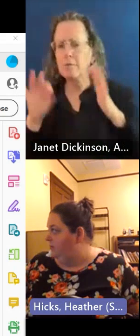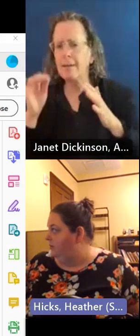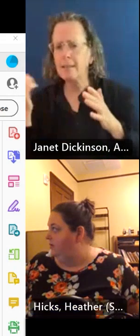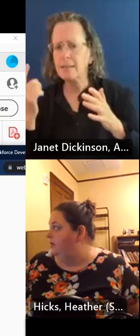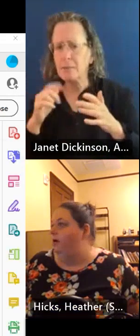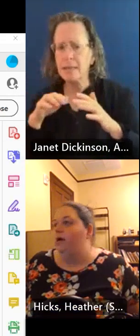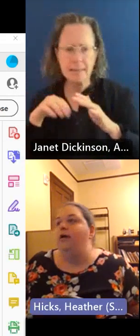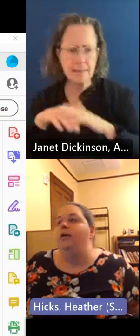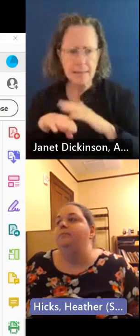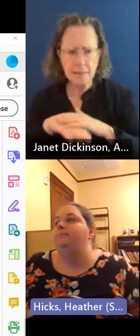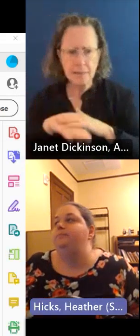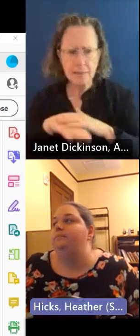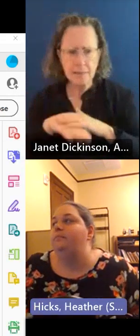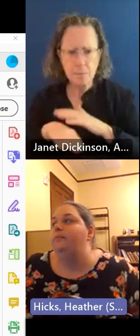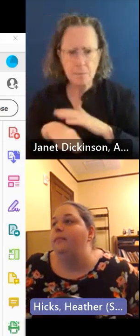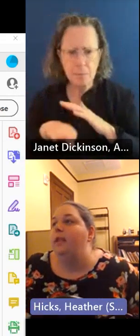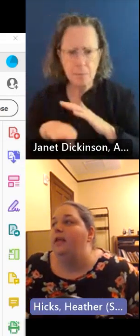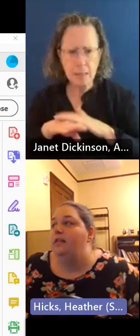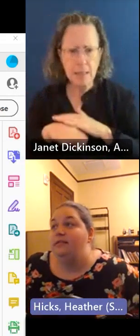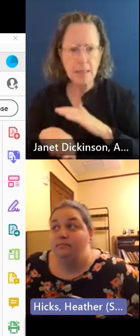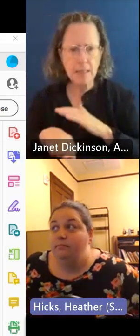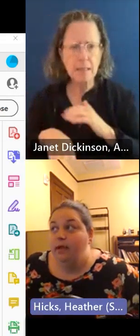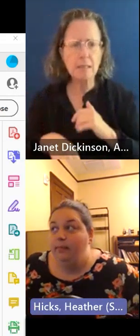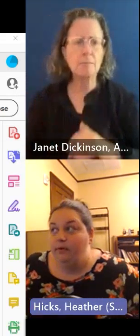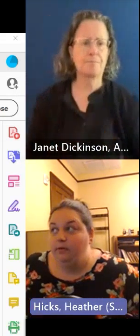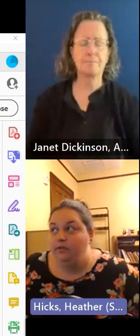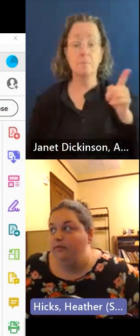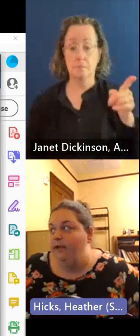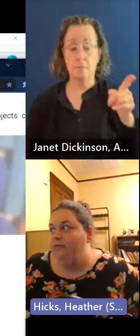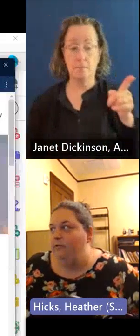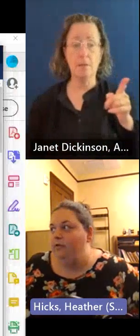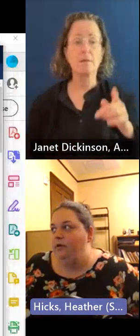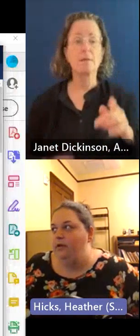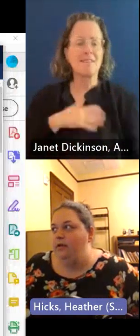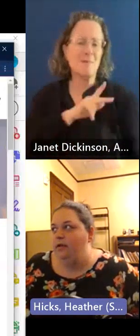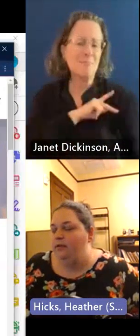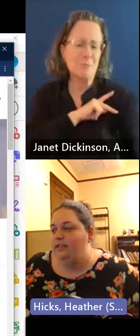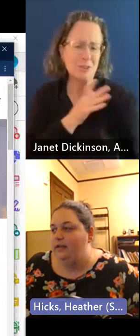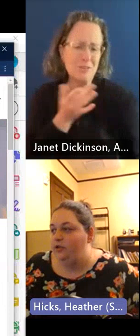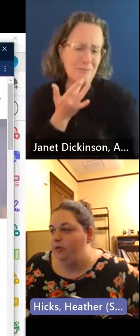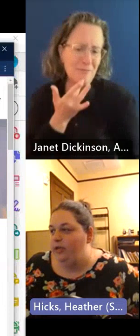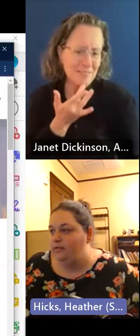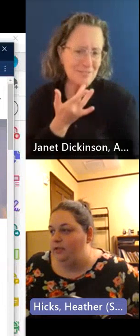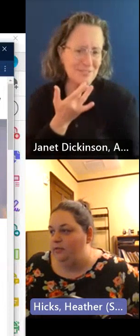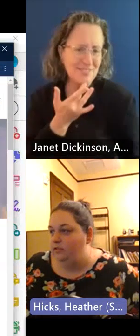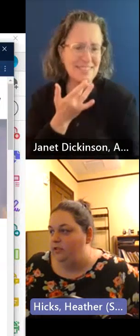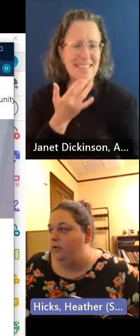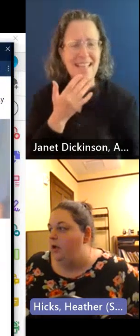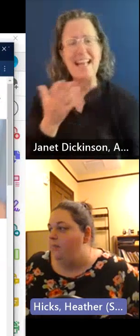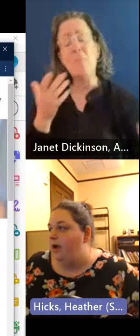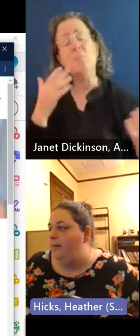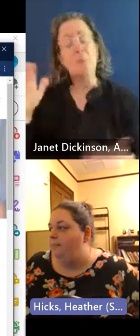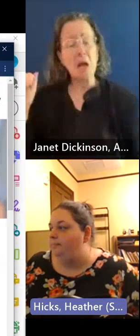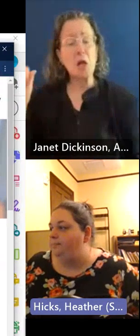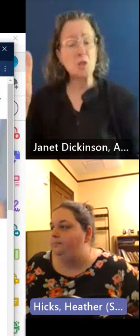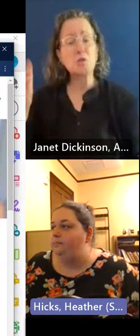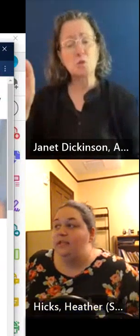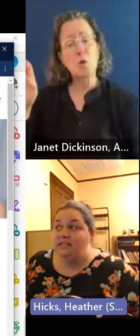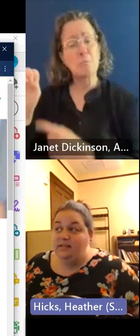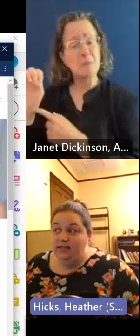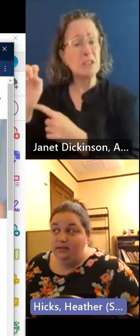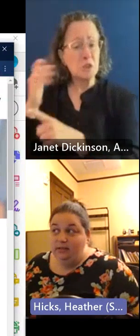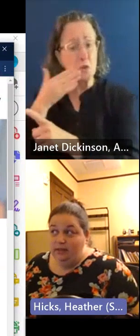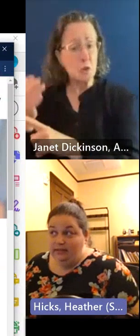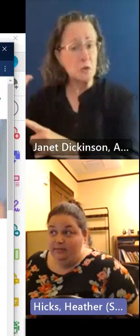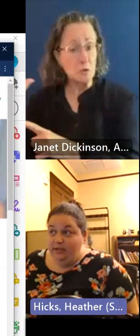Accessibility. All right. This is my personal favorite, though I want to say Adobe has a really good one too. But